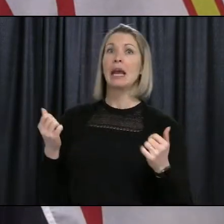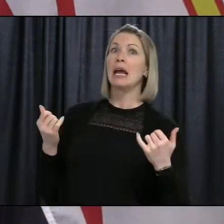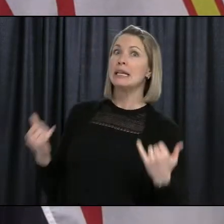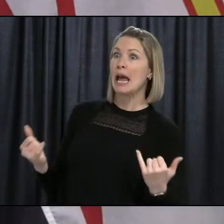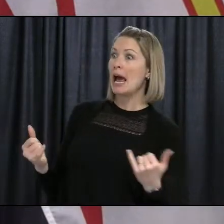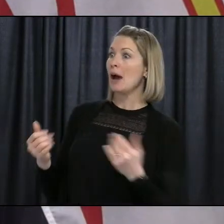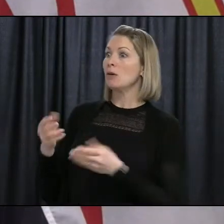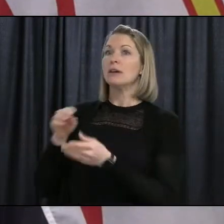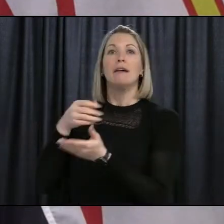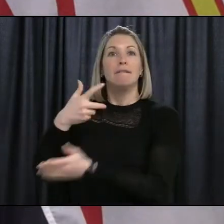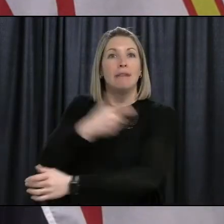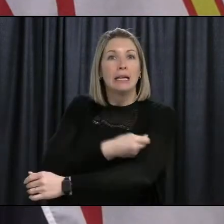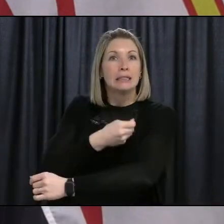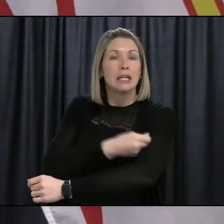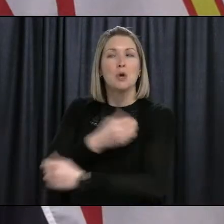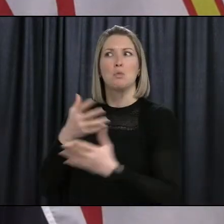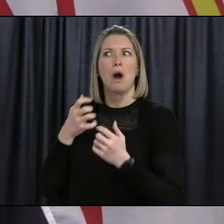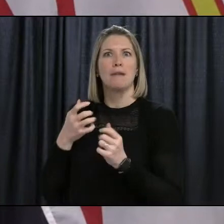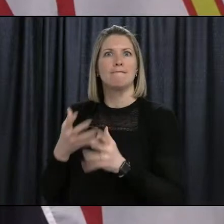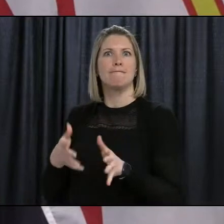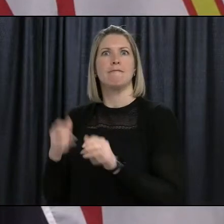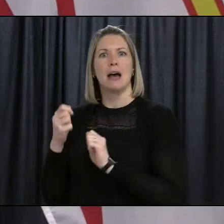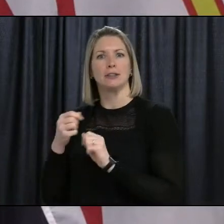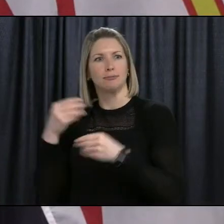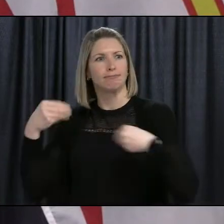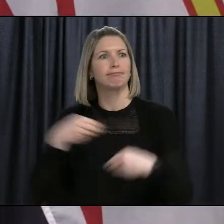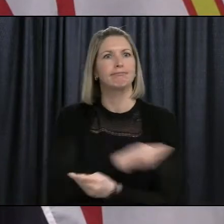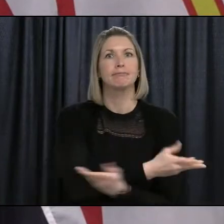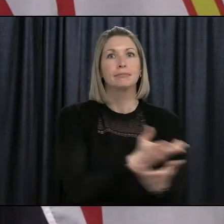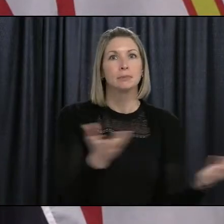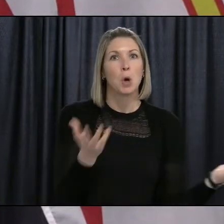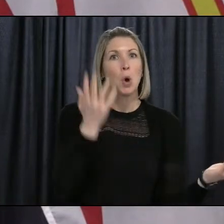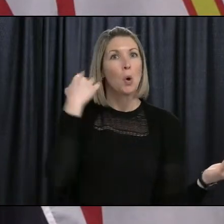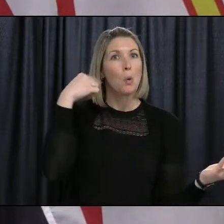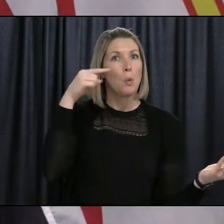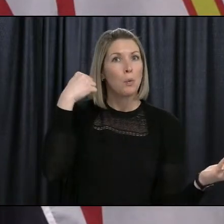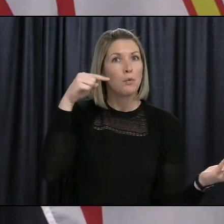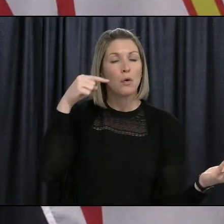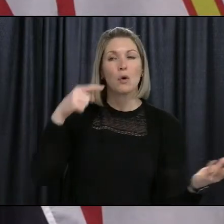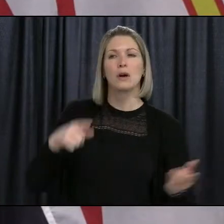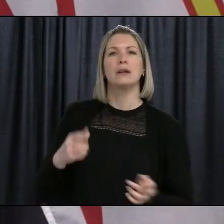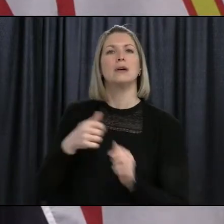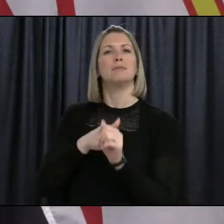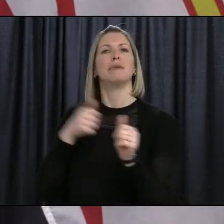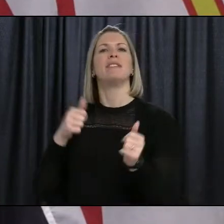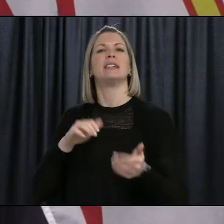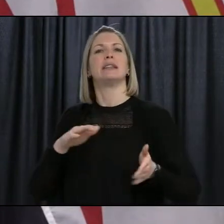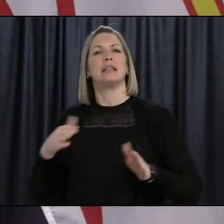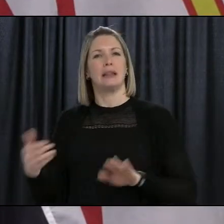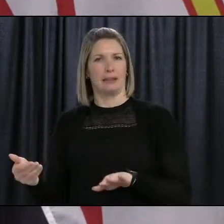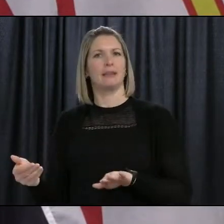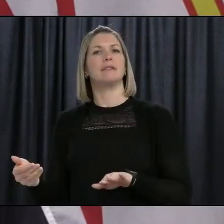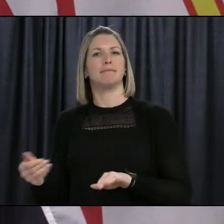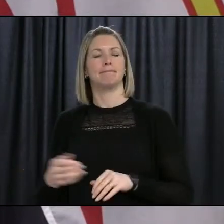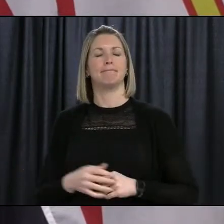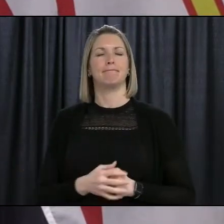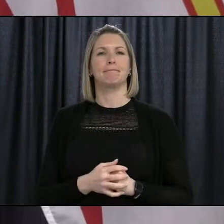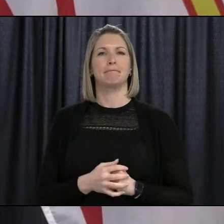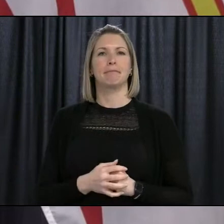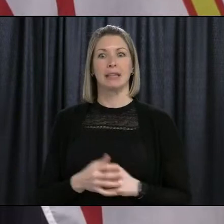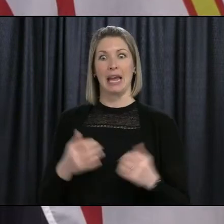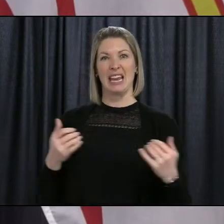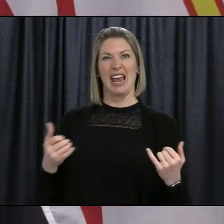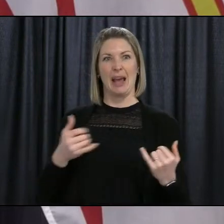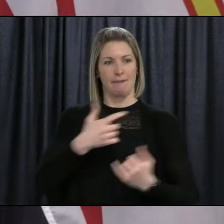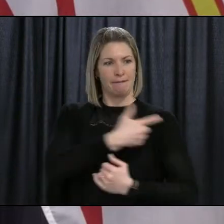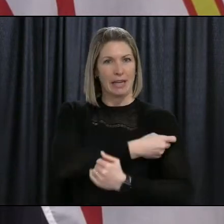can in order to prevent severe illness and death. And while the vaccine clinical trials provide us with the evidence on